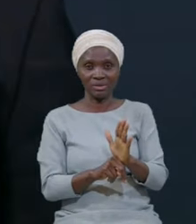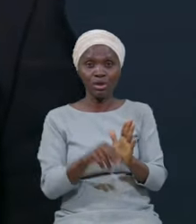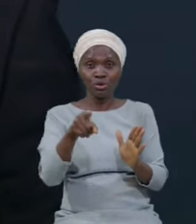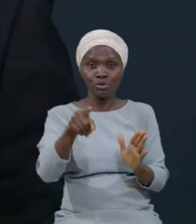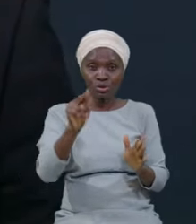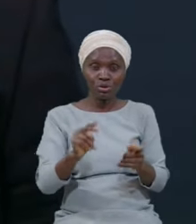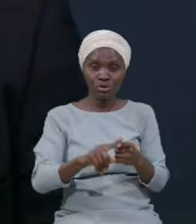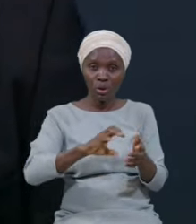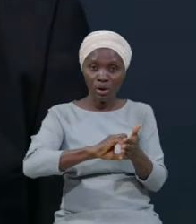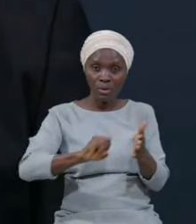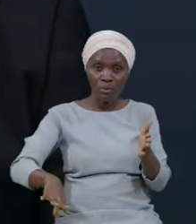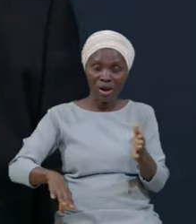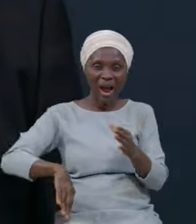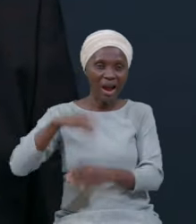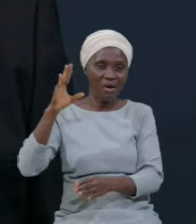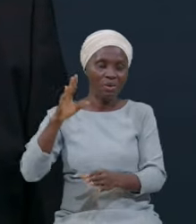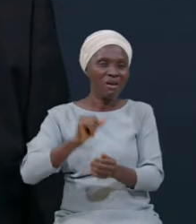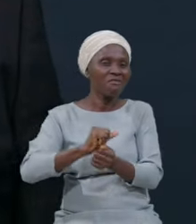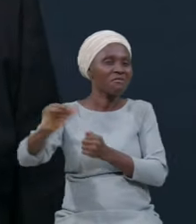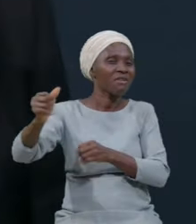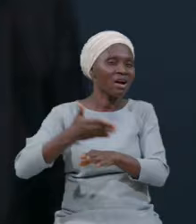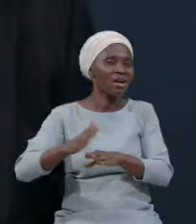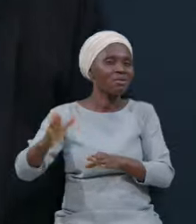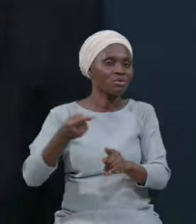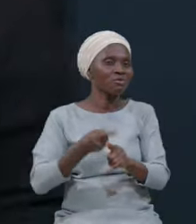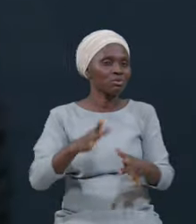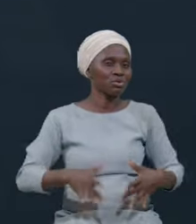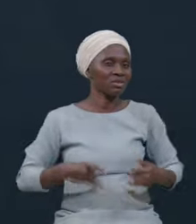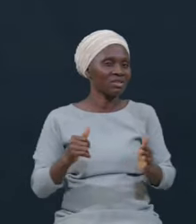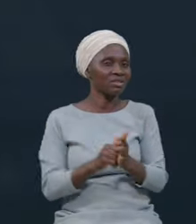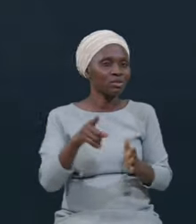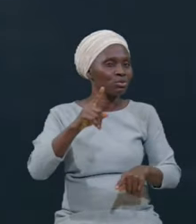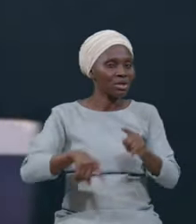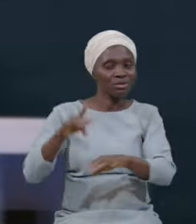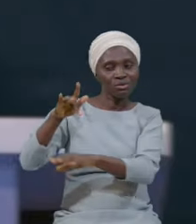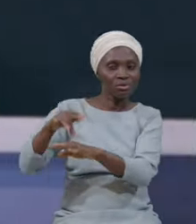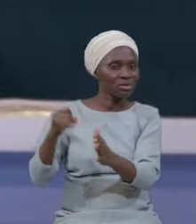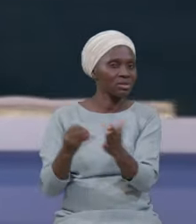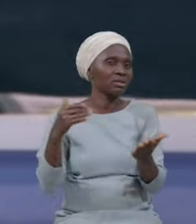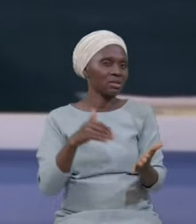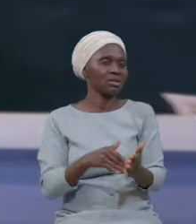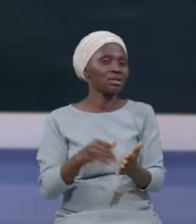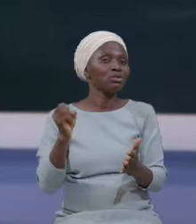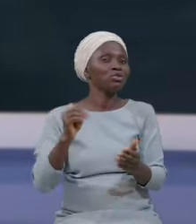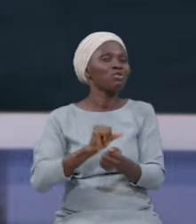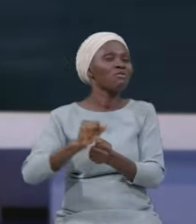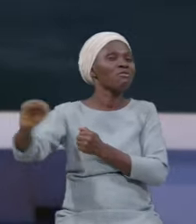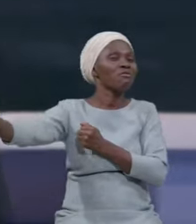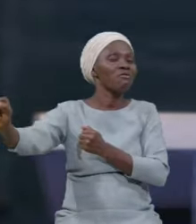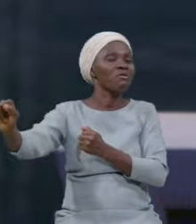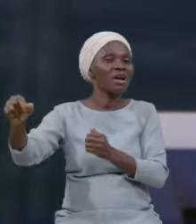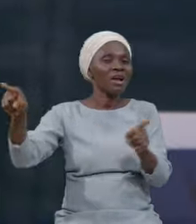you cannot grab it again. How far? So far, like the depths of the sea. How